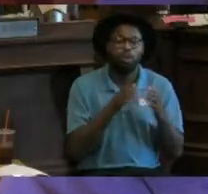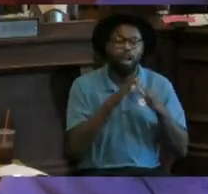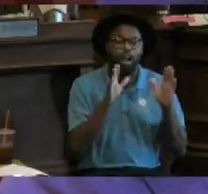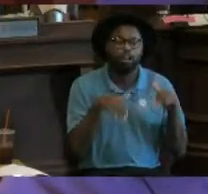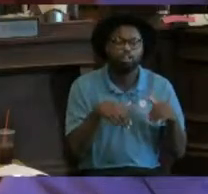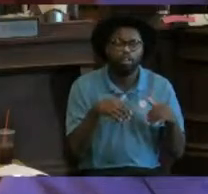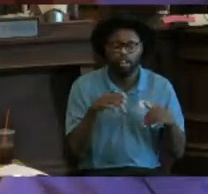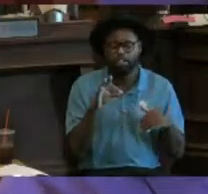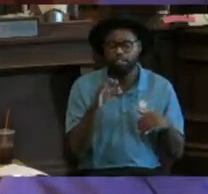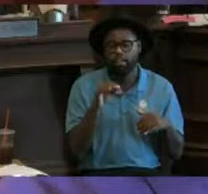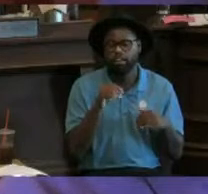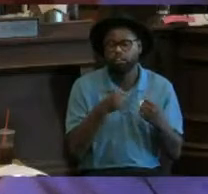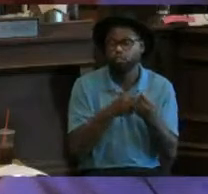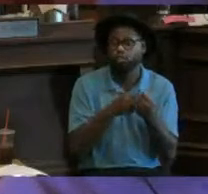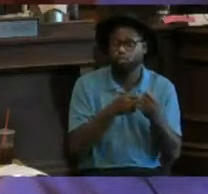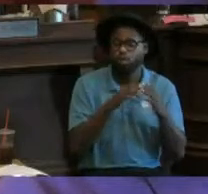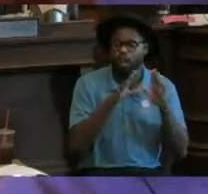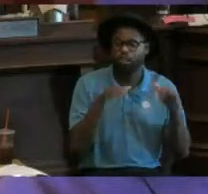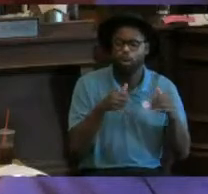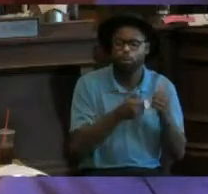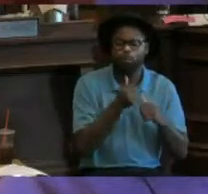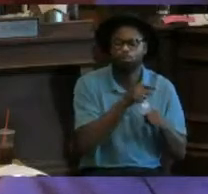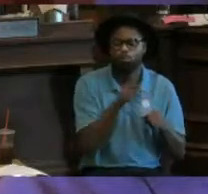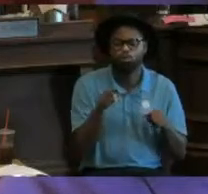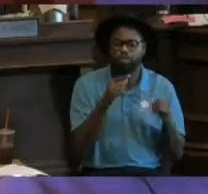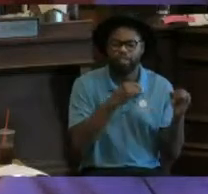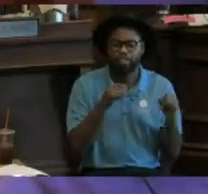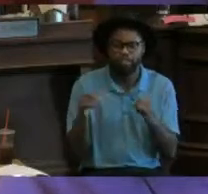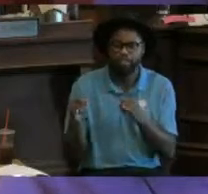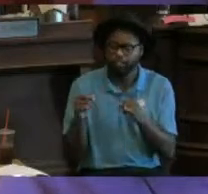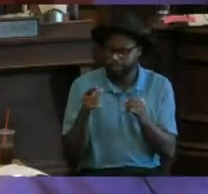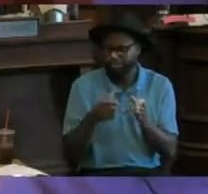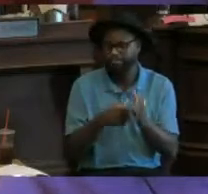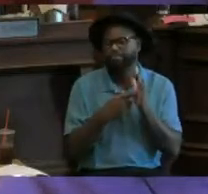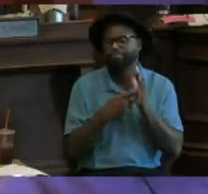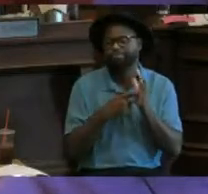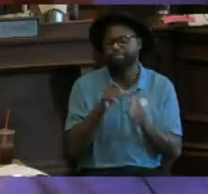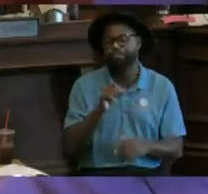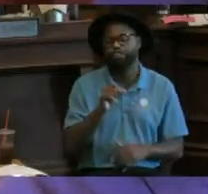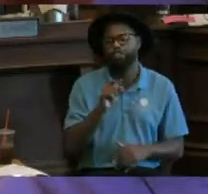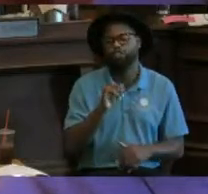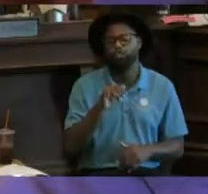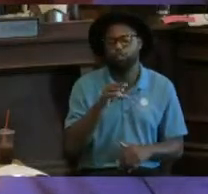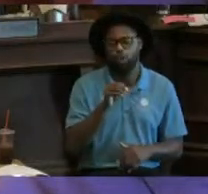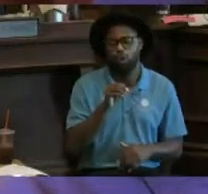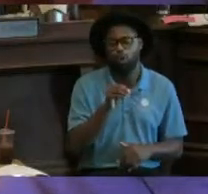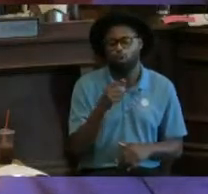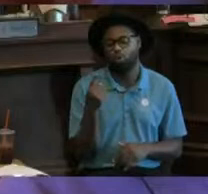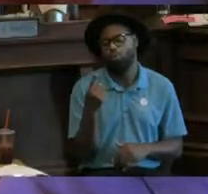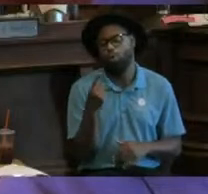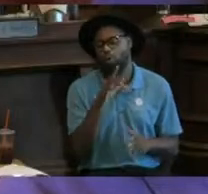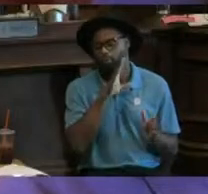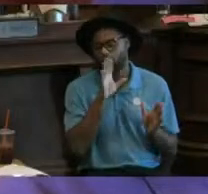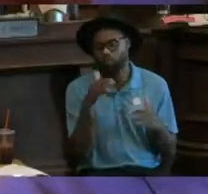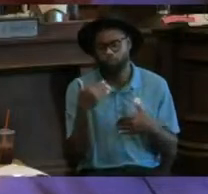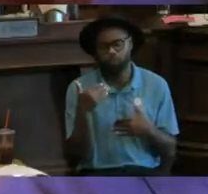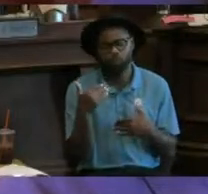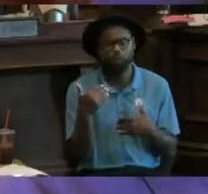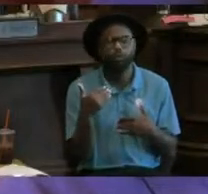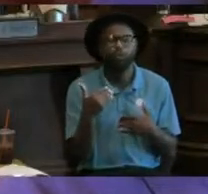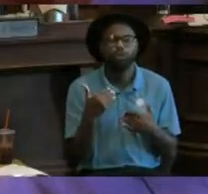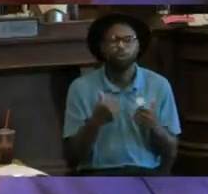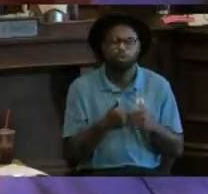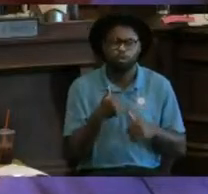of supportive housing. Most of those individuals are demand studios and one bedrooms. And so that's really the bulk of it. All of our